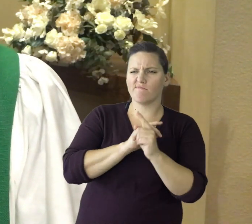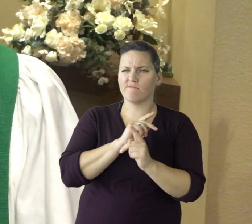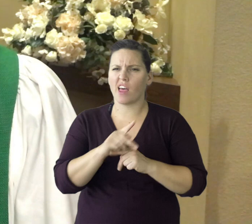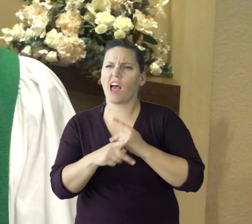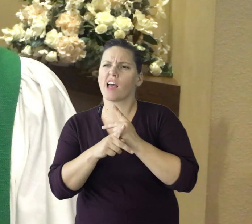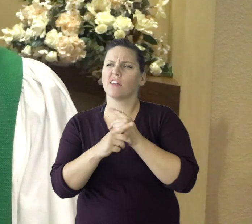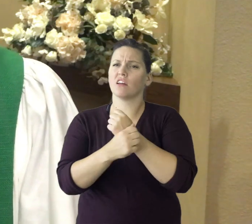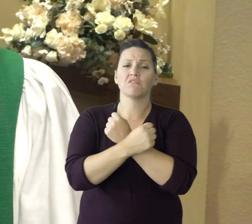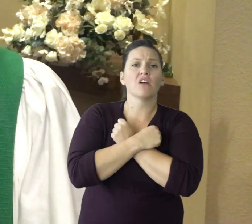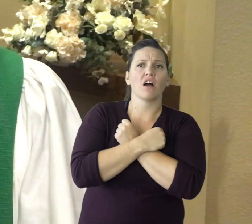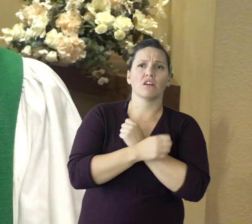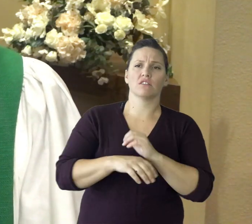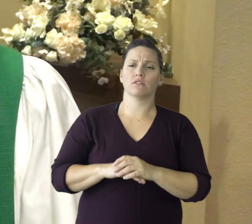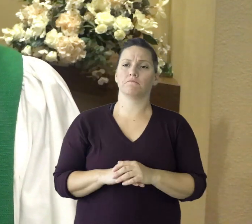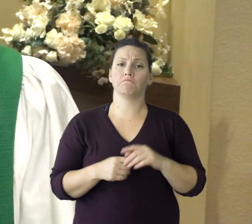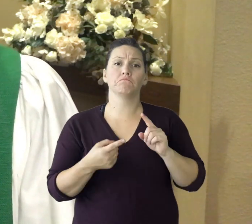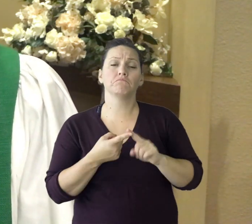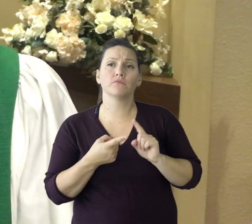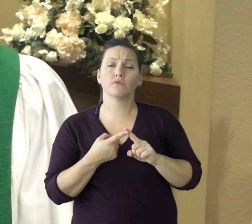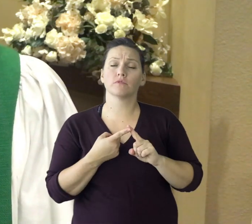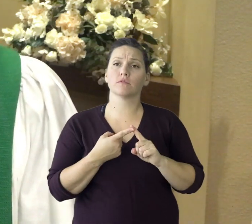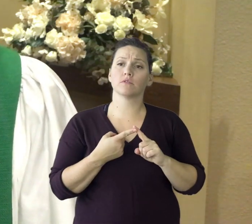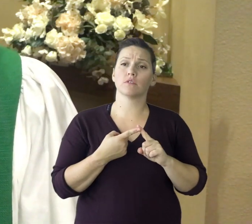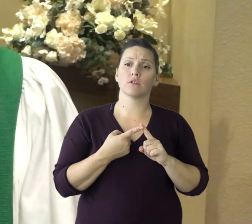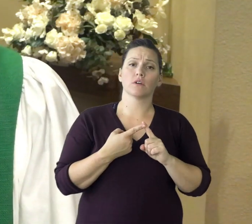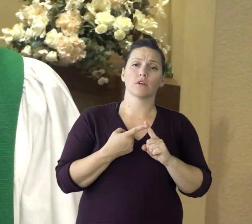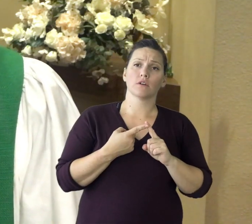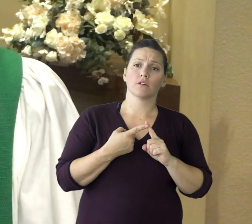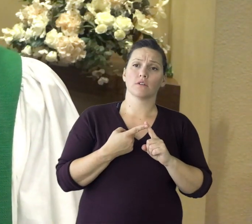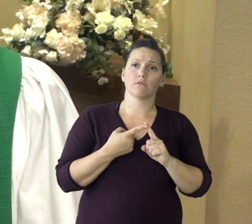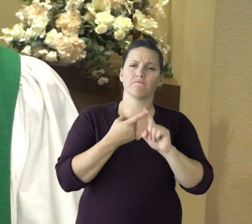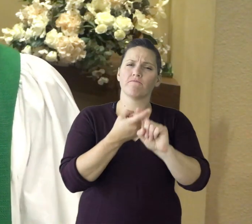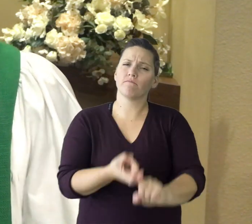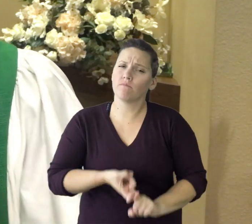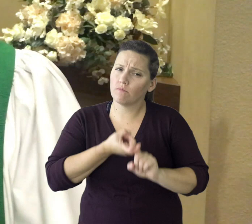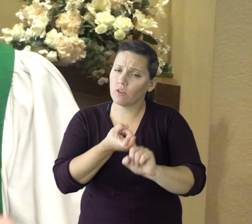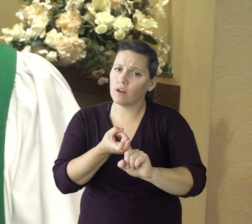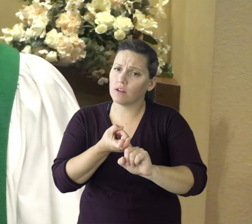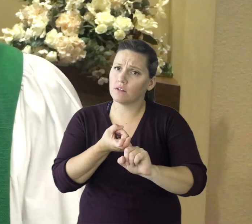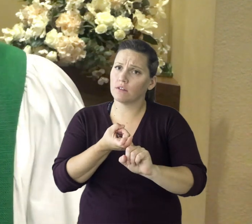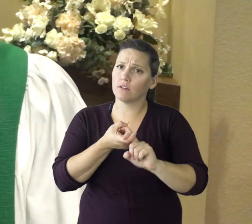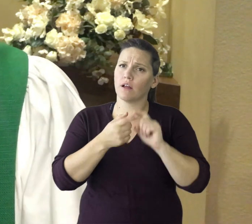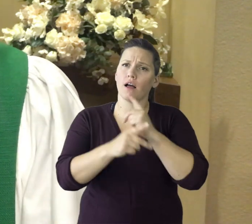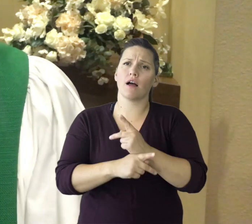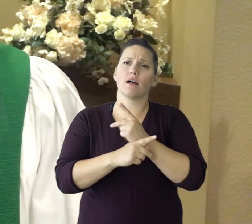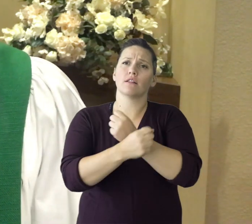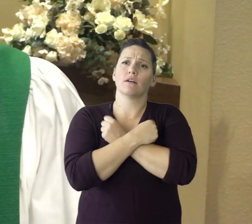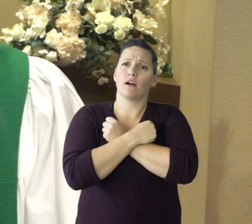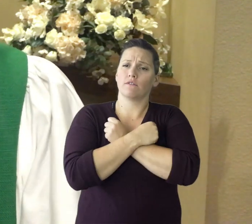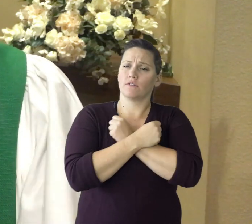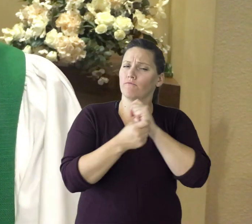kind of love. For instance, there is a specific word for friendship and that kind